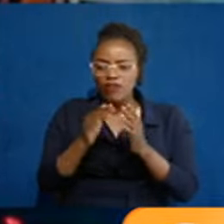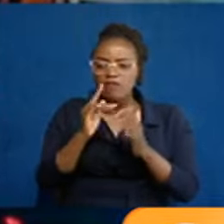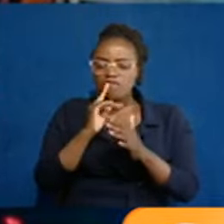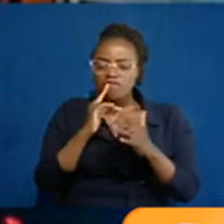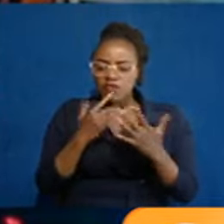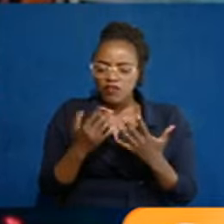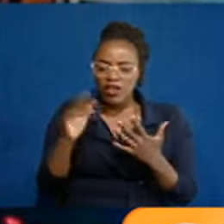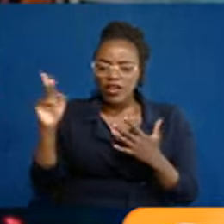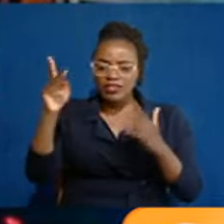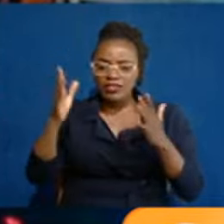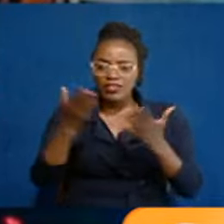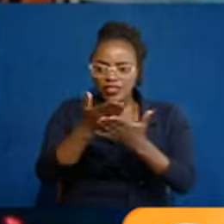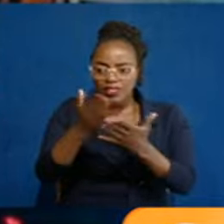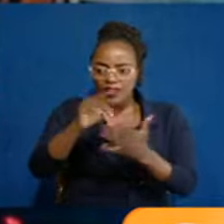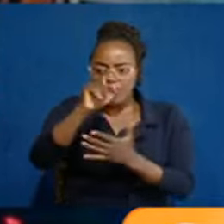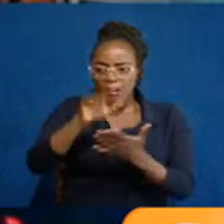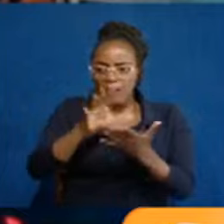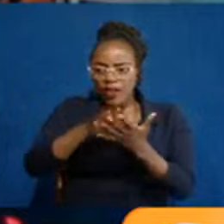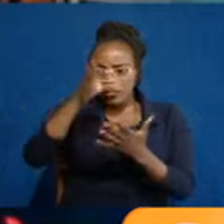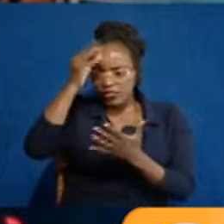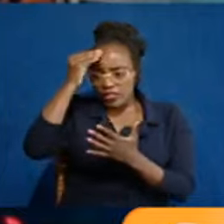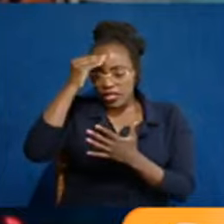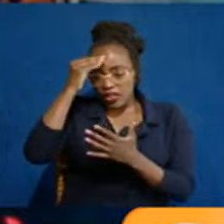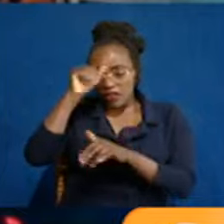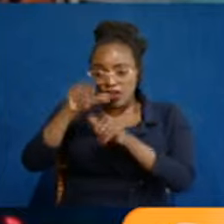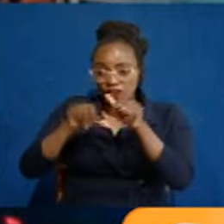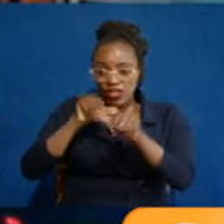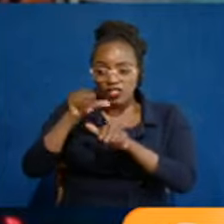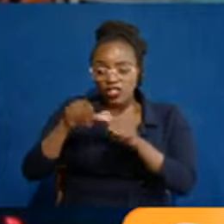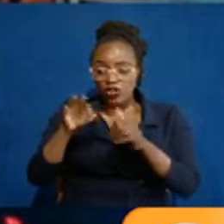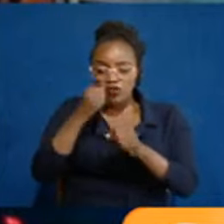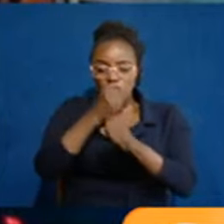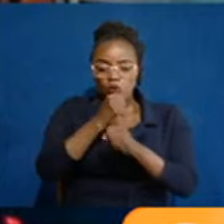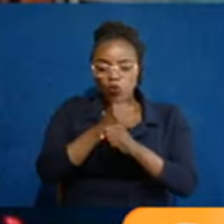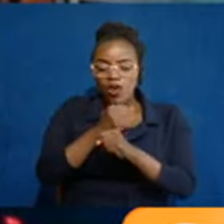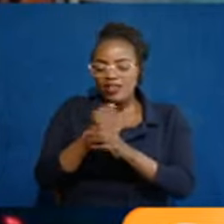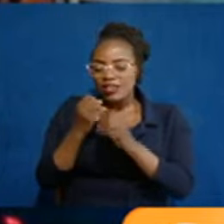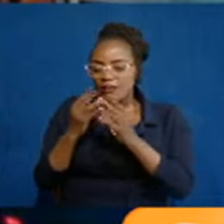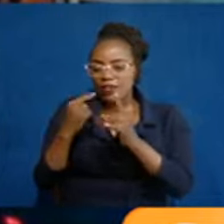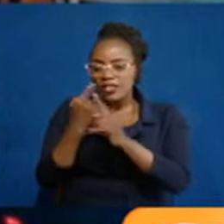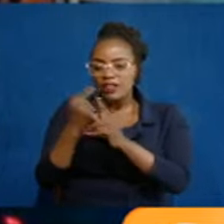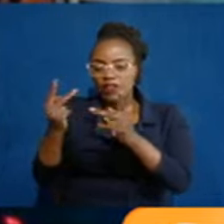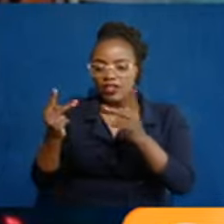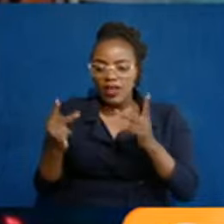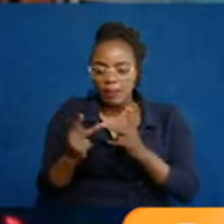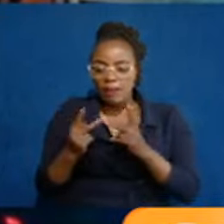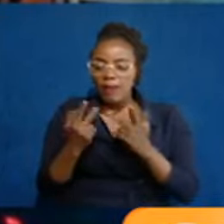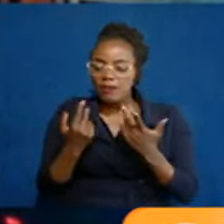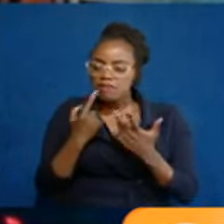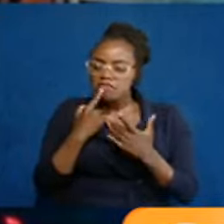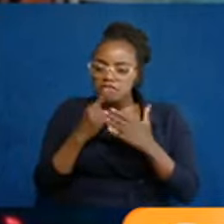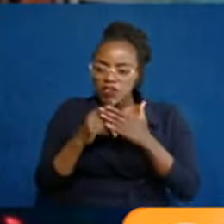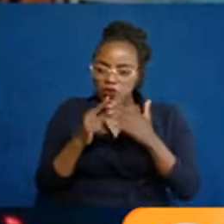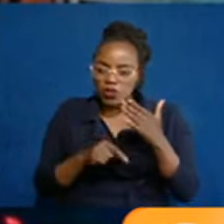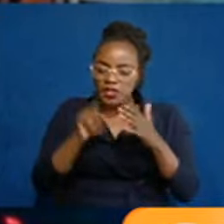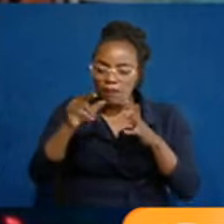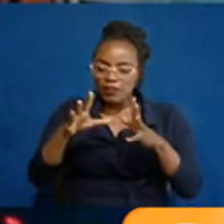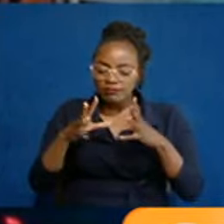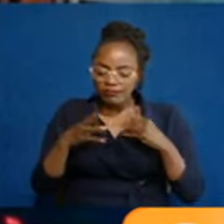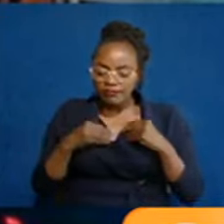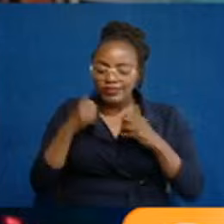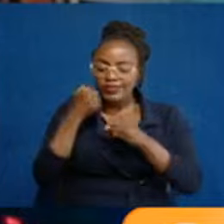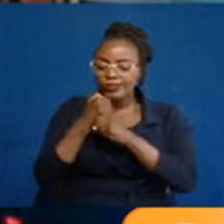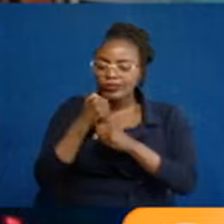as Kenyans, we must learn the art or science of multitasking. I persuaded that we must embrace multitasking